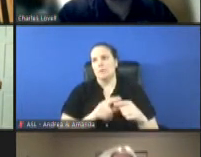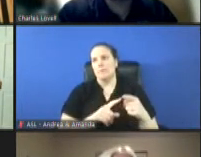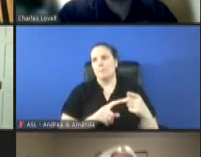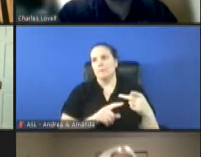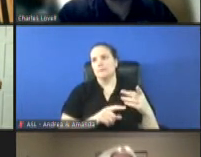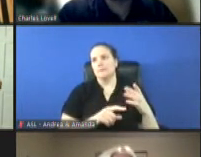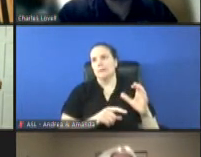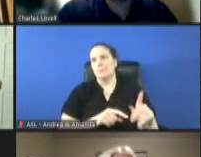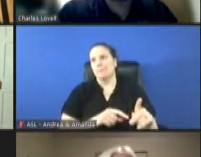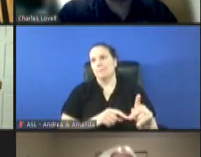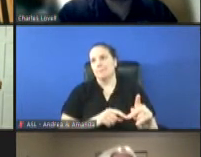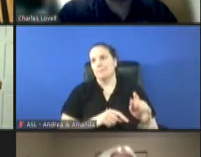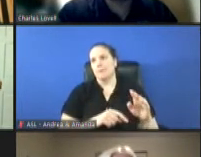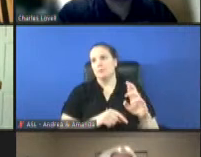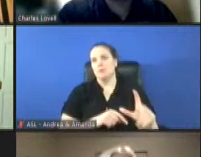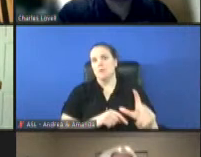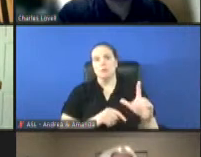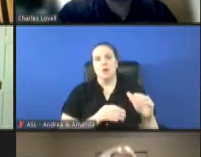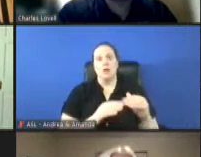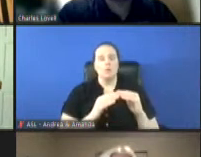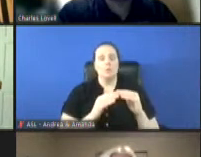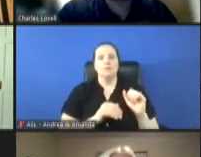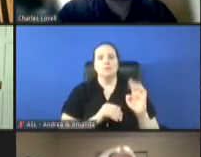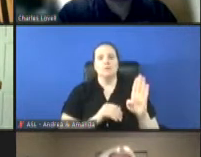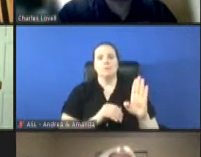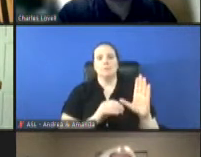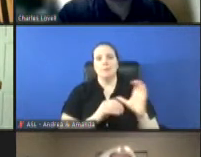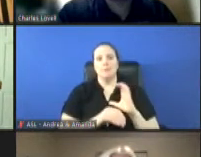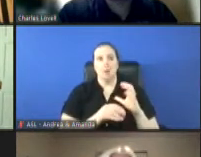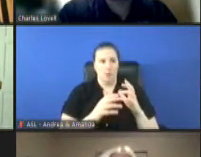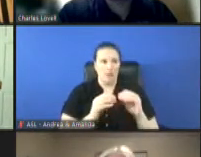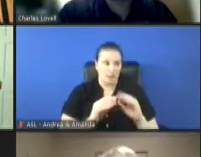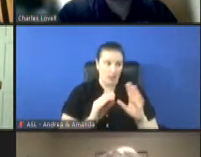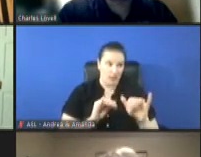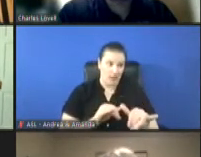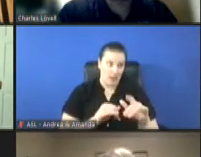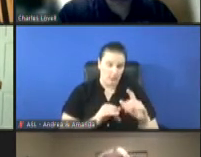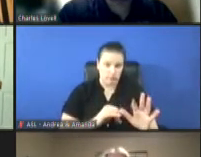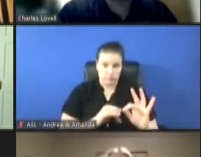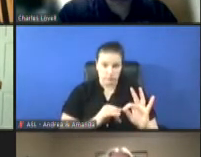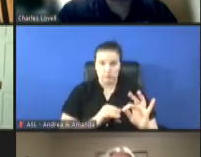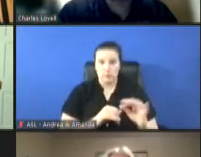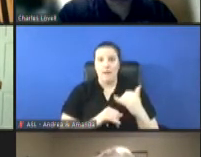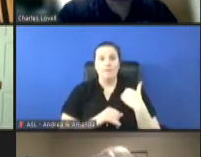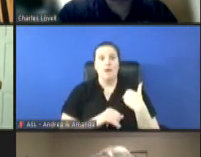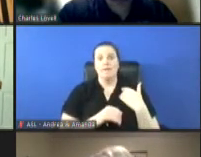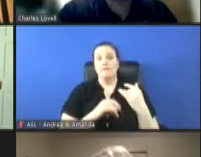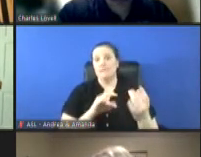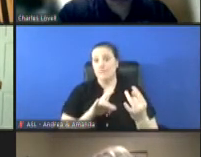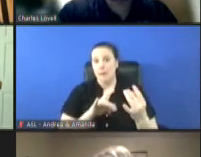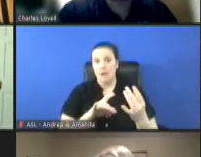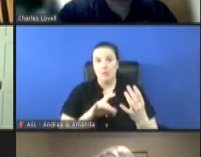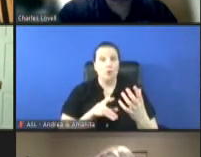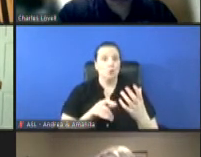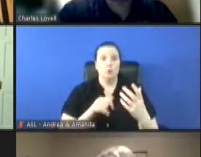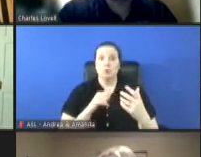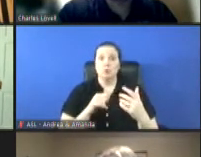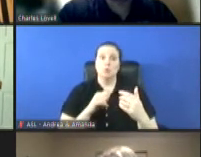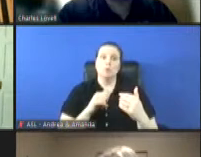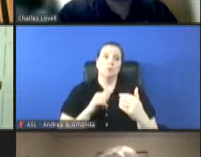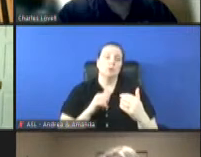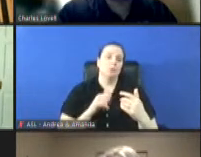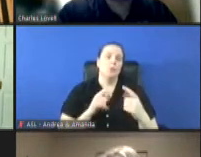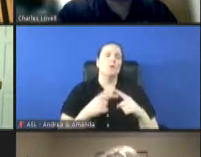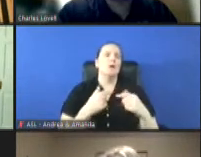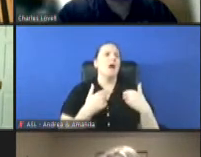PCCEP Racial Equity Subcommittee. So I did want to clear that up. So if you have input and you didn't give it when we